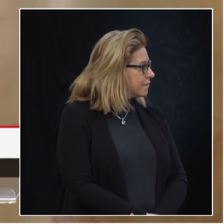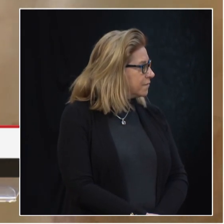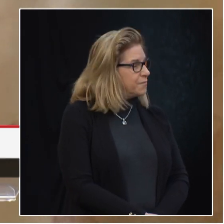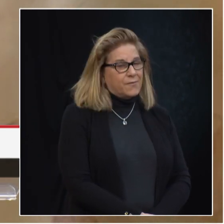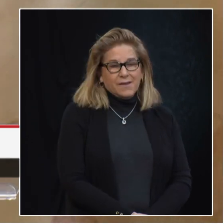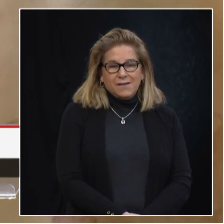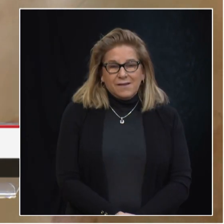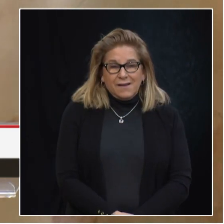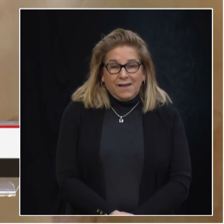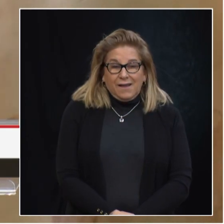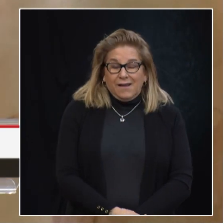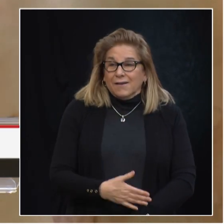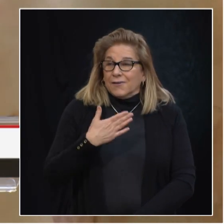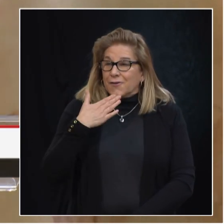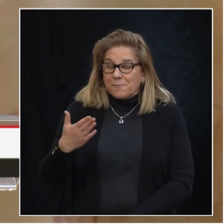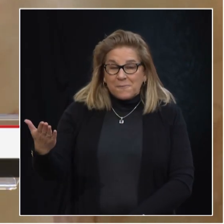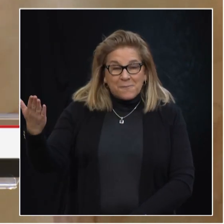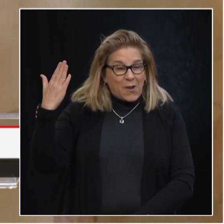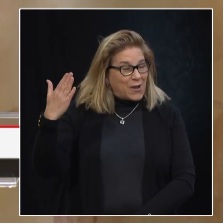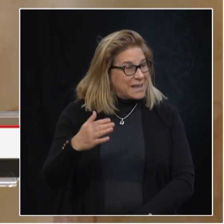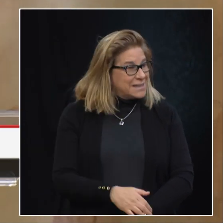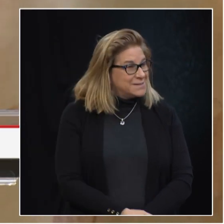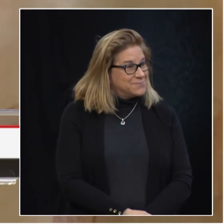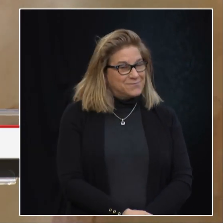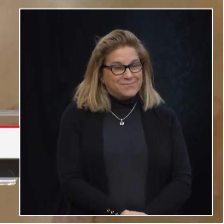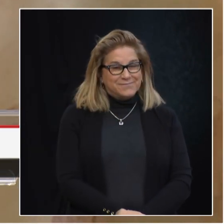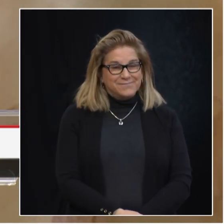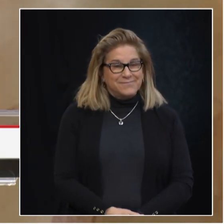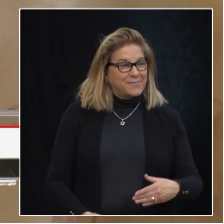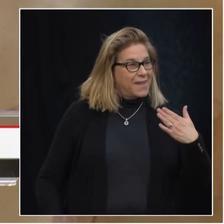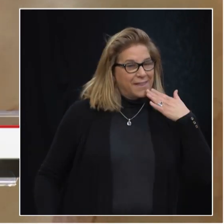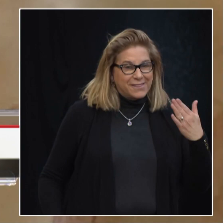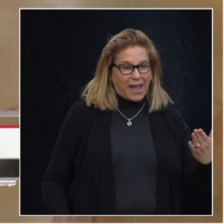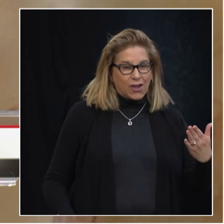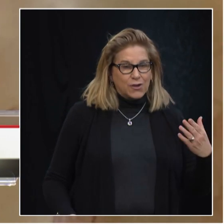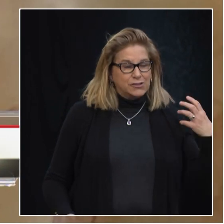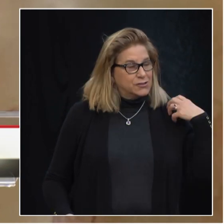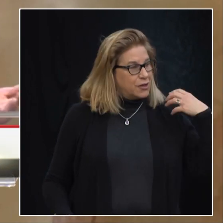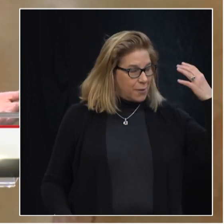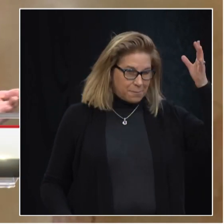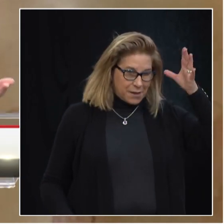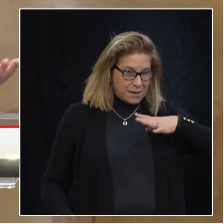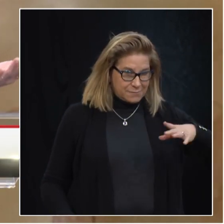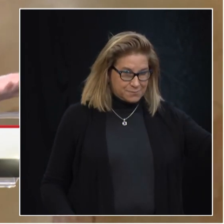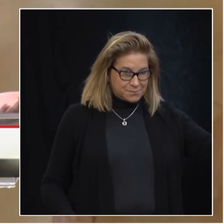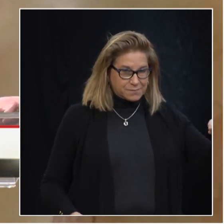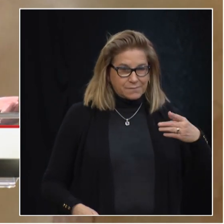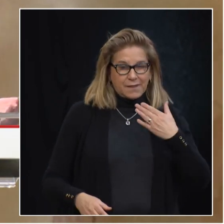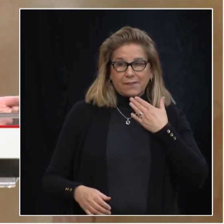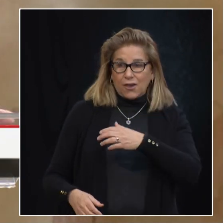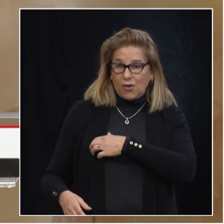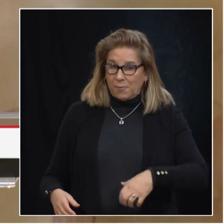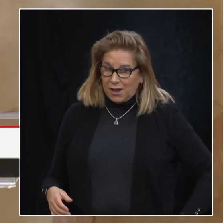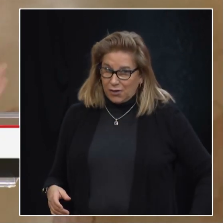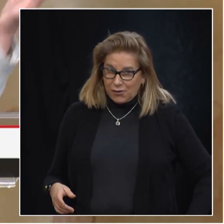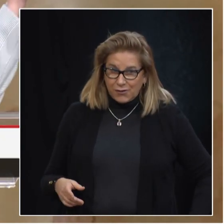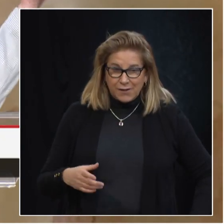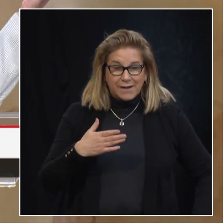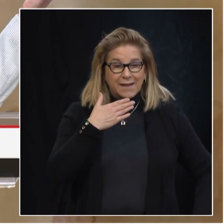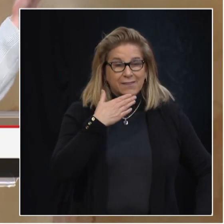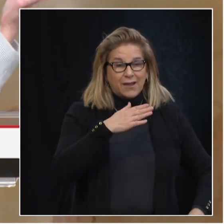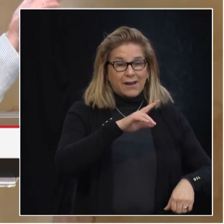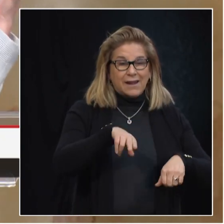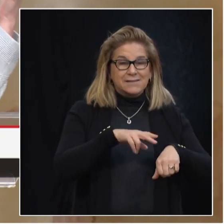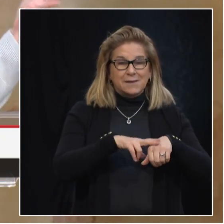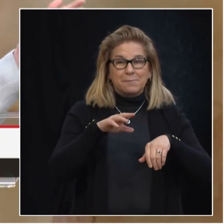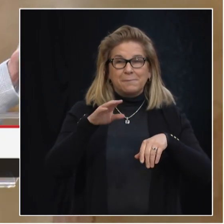Well, good morning. Thank you, Chairman. Thank you, Mayor. And thank you, Eileen and the National Building Museum. Look